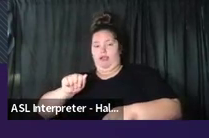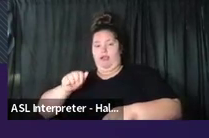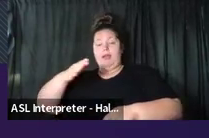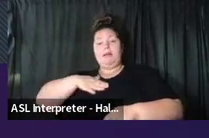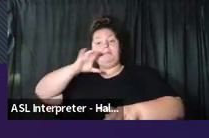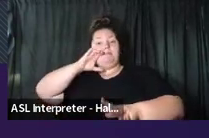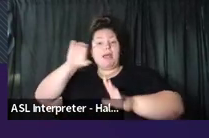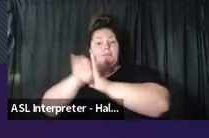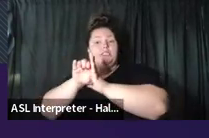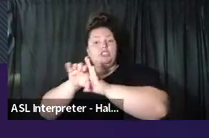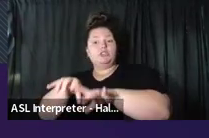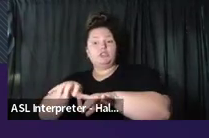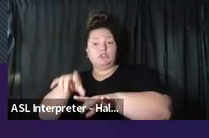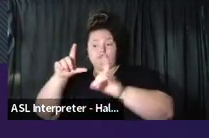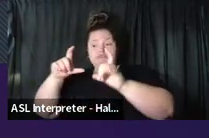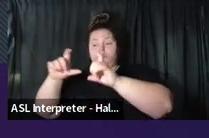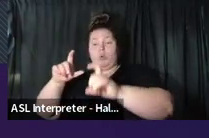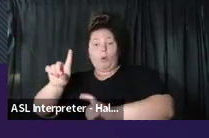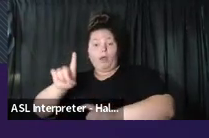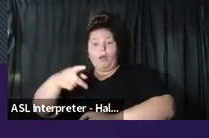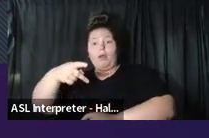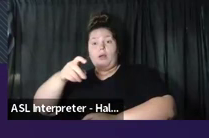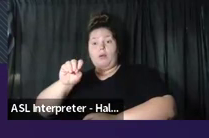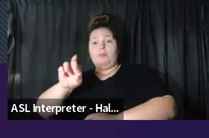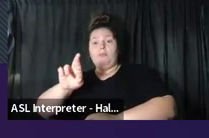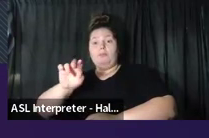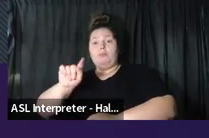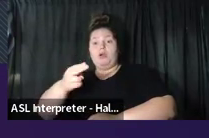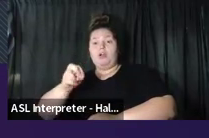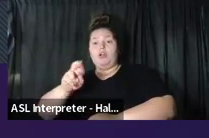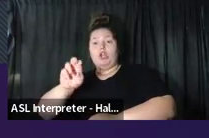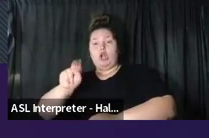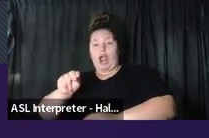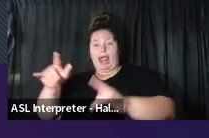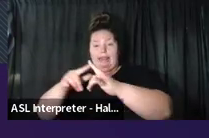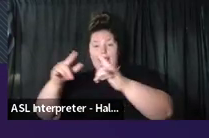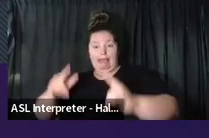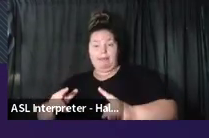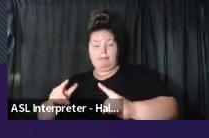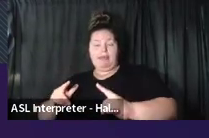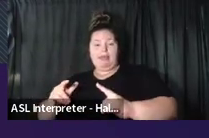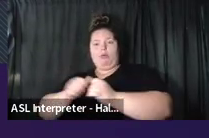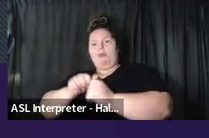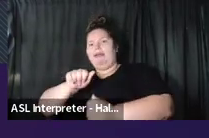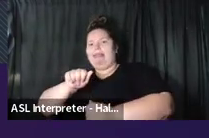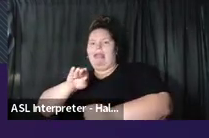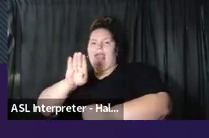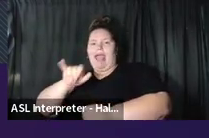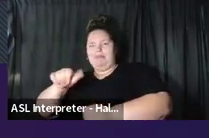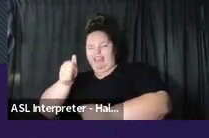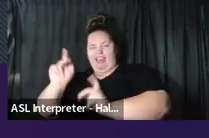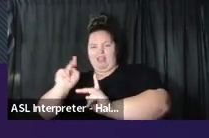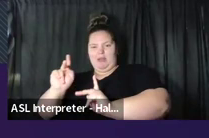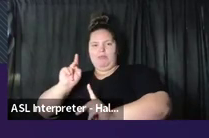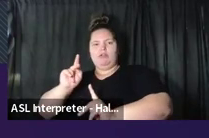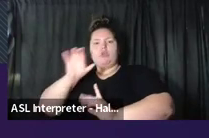in Port Huron where I was camping with Abby and some other people. So this is just a picture of me in front of the